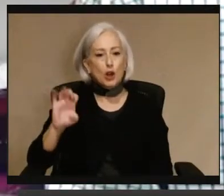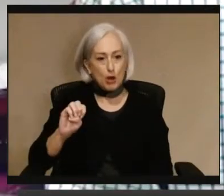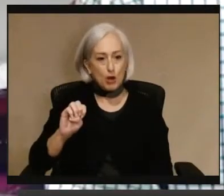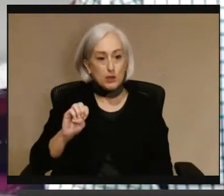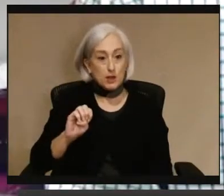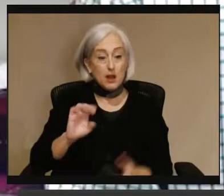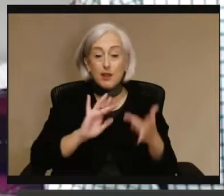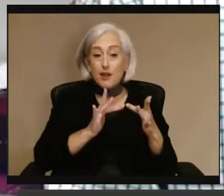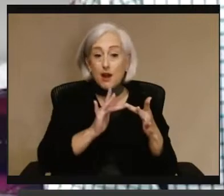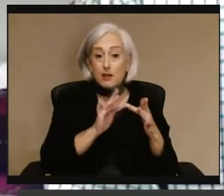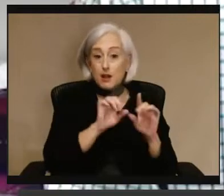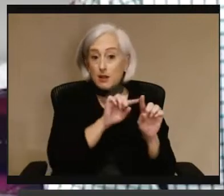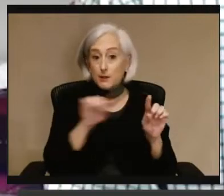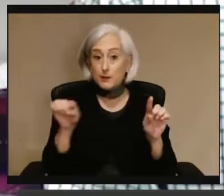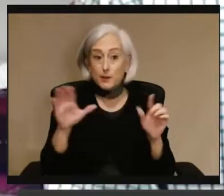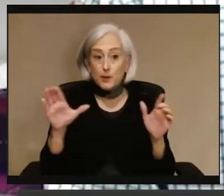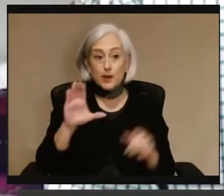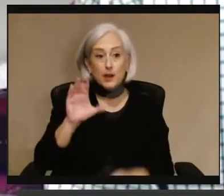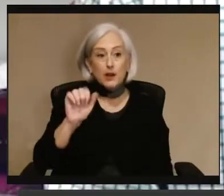carlscause.org, just